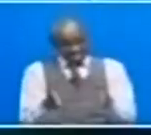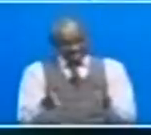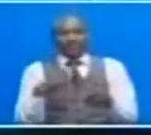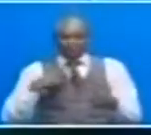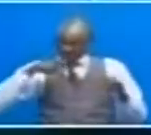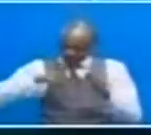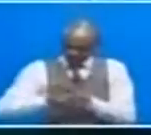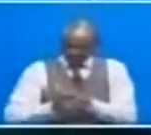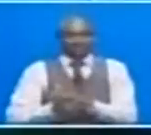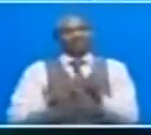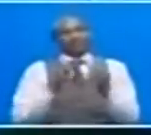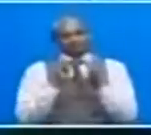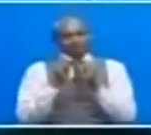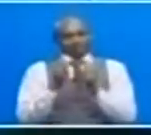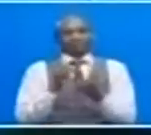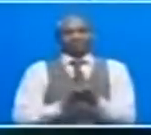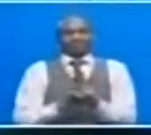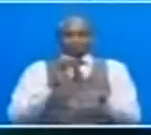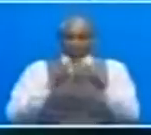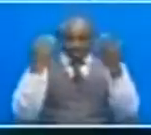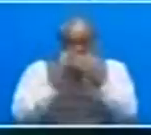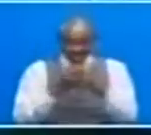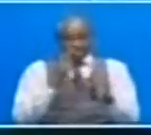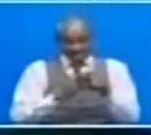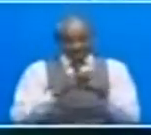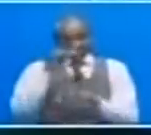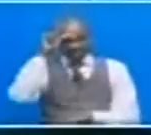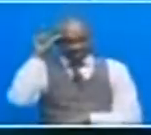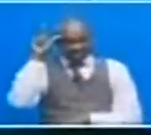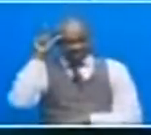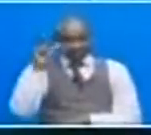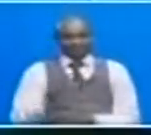another comprehensive edition of KTN Sports. Have a good night. I'm Lynn Washira.